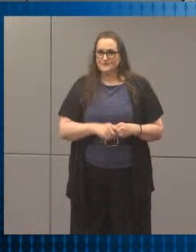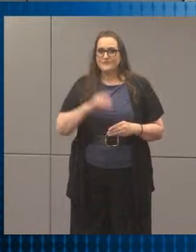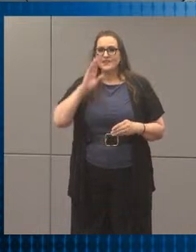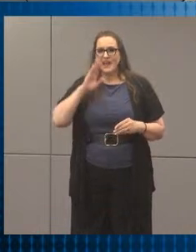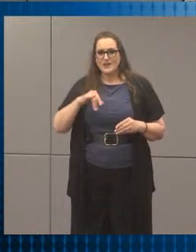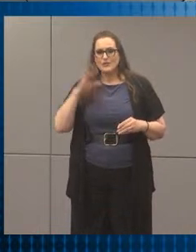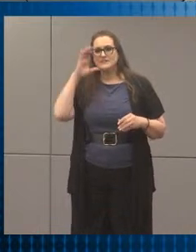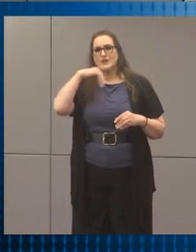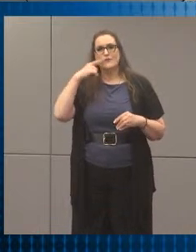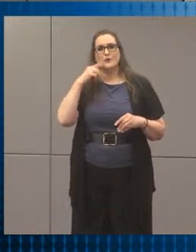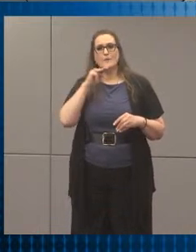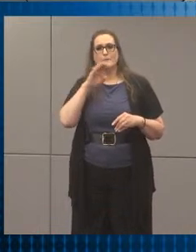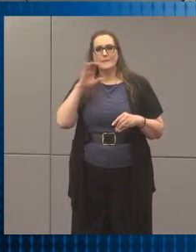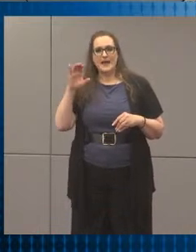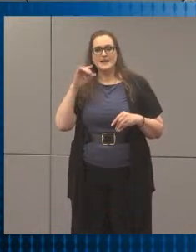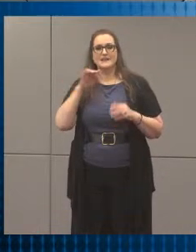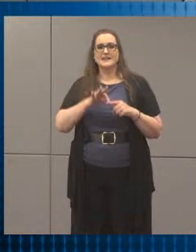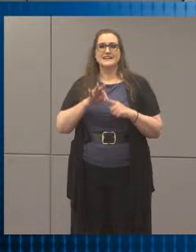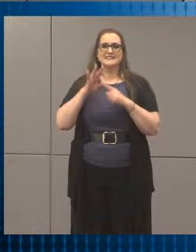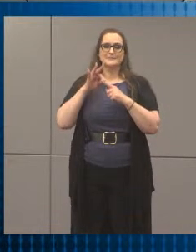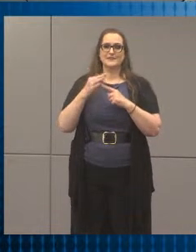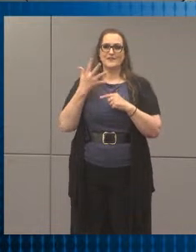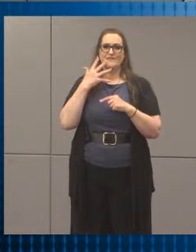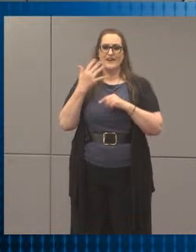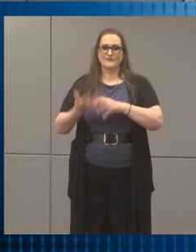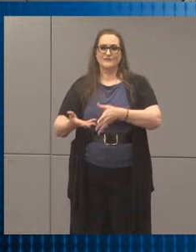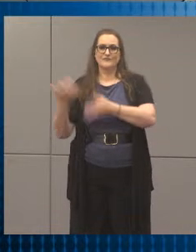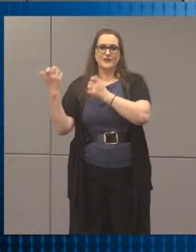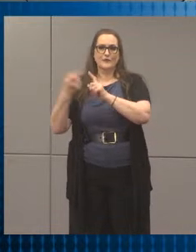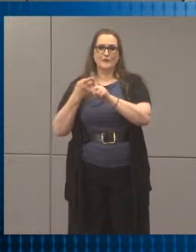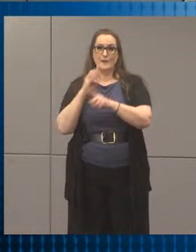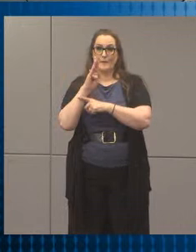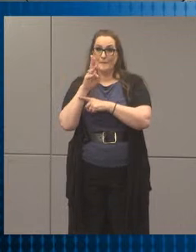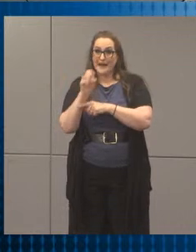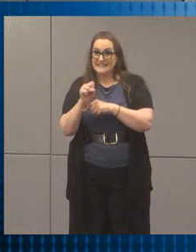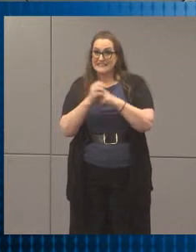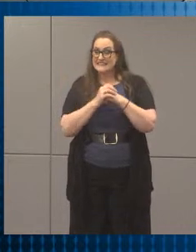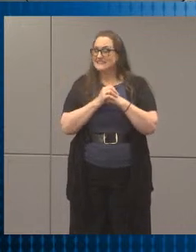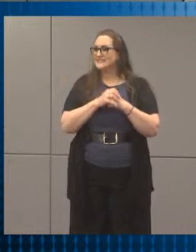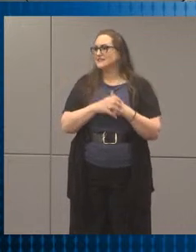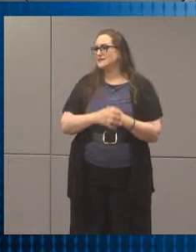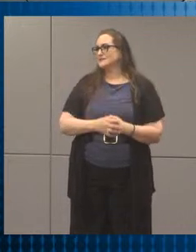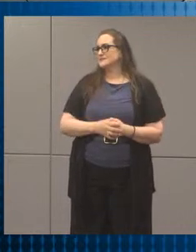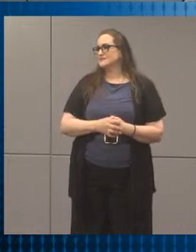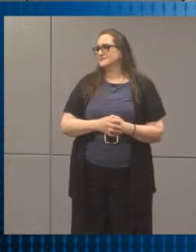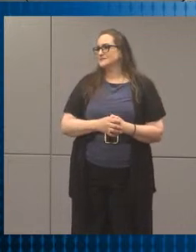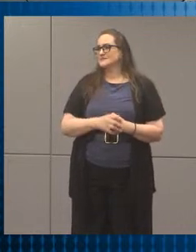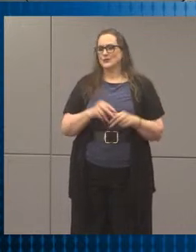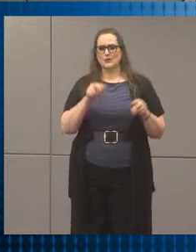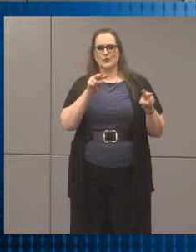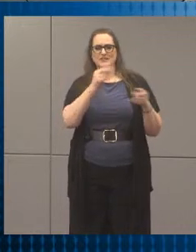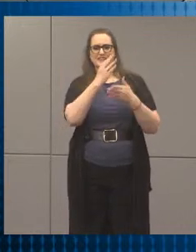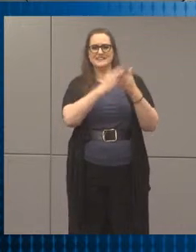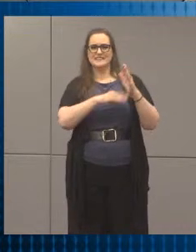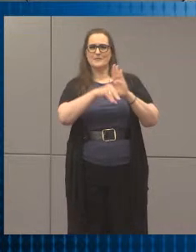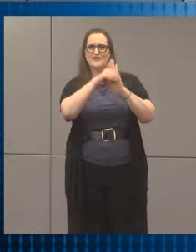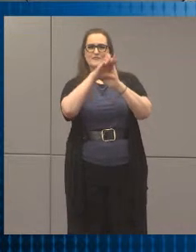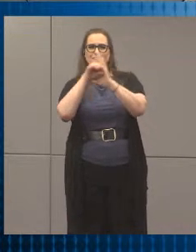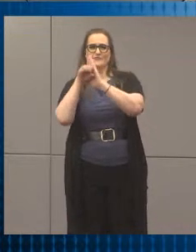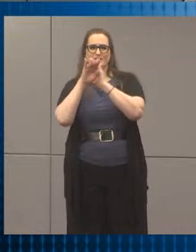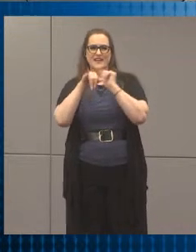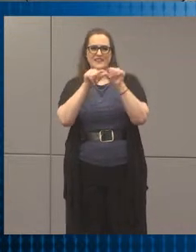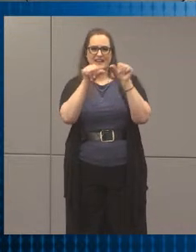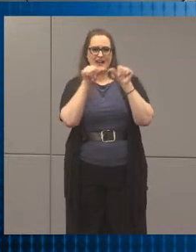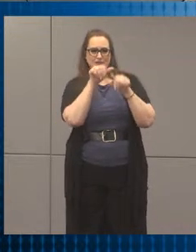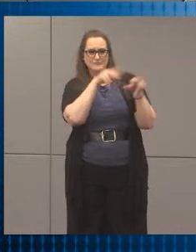unusual for Mott, especially to have 5 taken off of a bus. We looked at some of the footage in that area there.